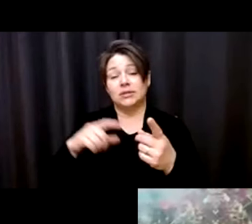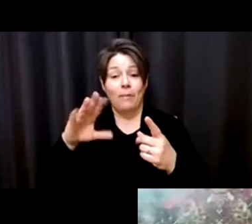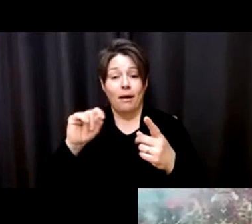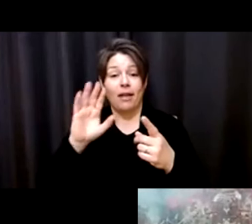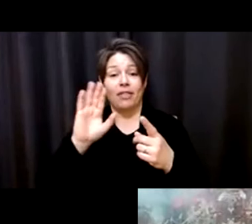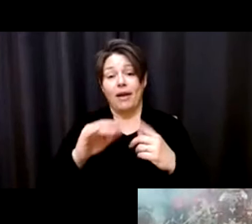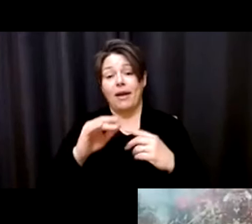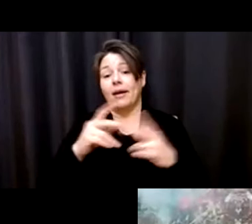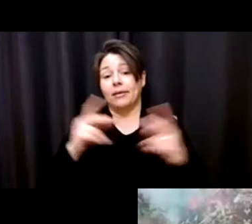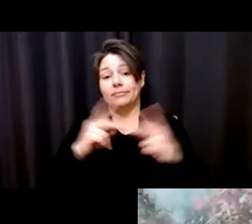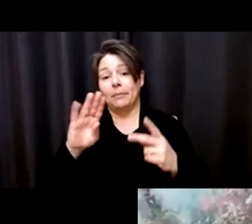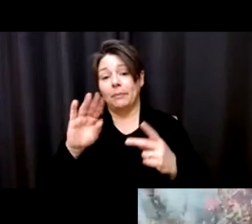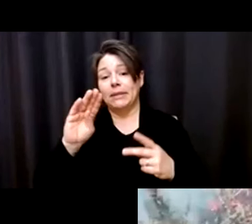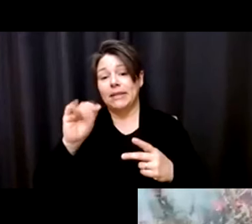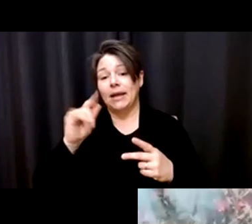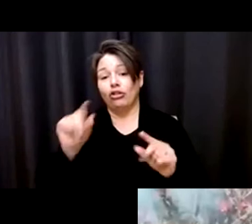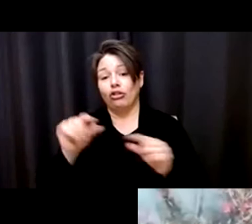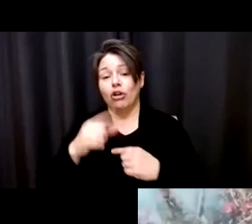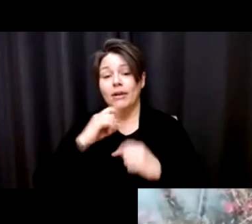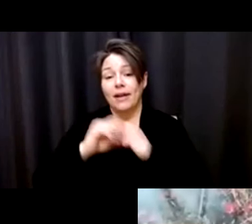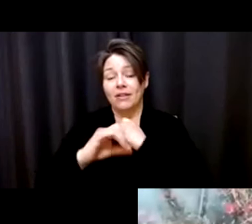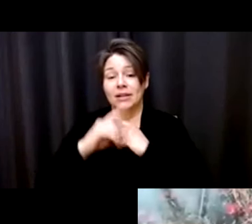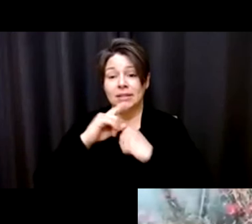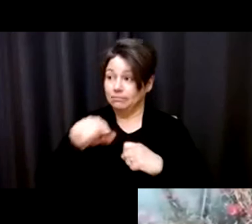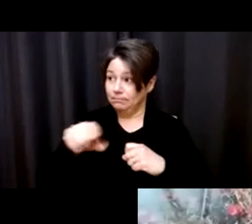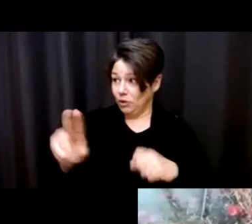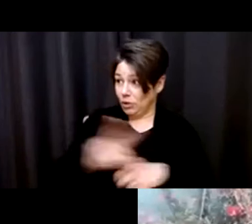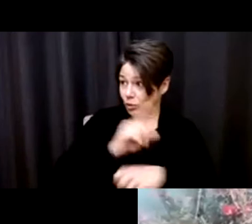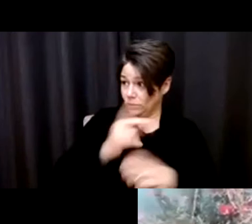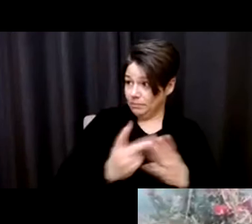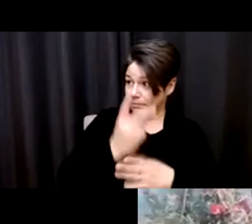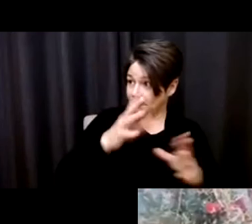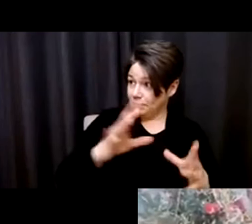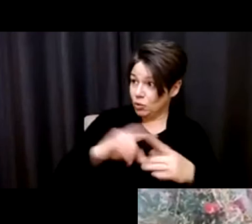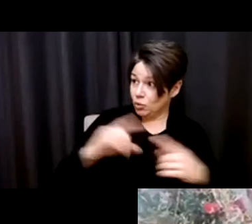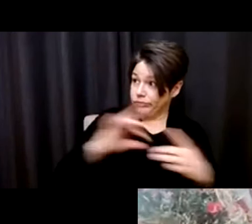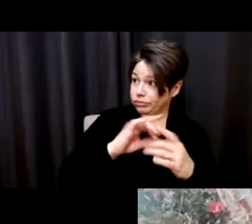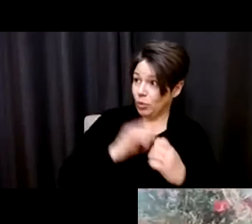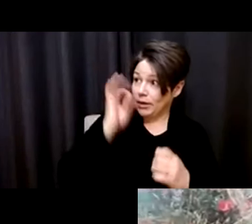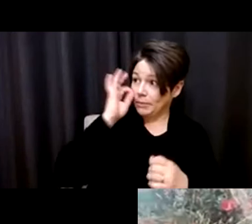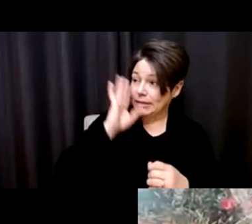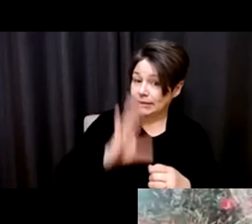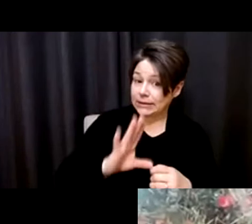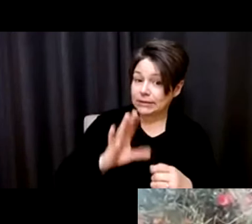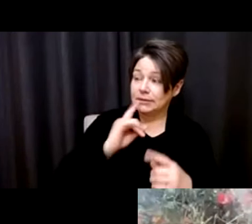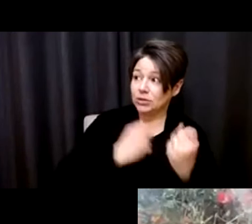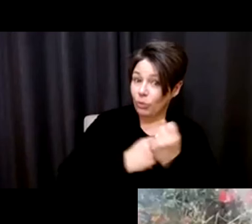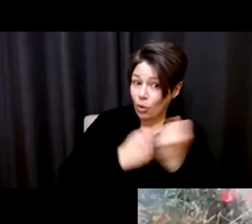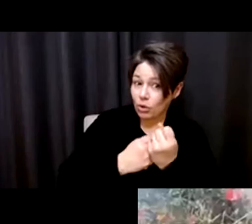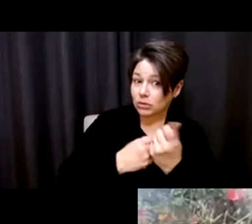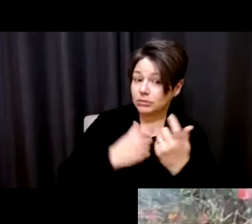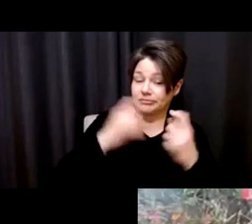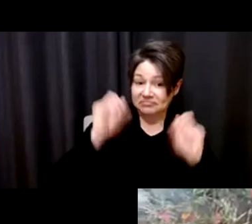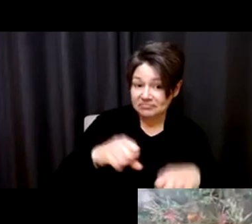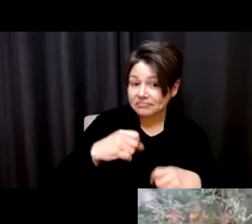attracting, you know, they would advertise that and say, you know, this is what you can do to help the life of the bees, you know, and support them, you know,